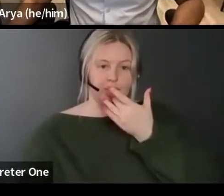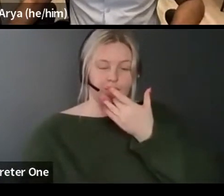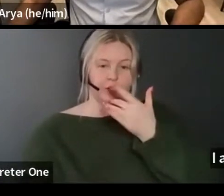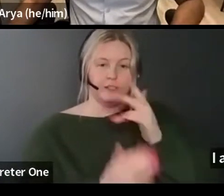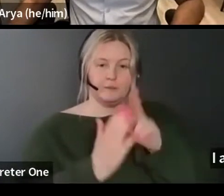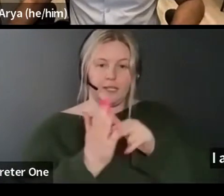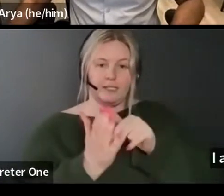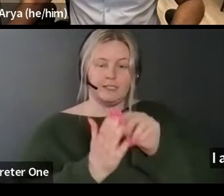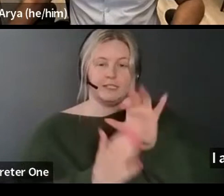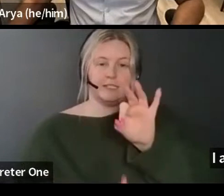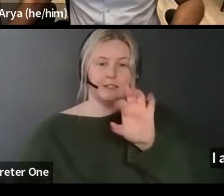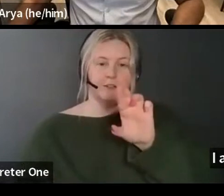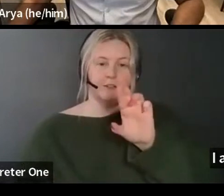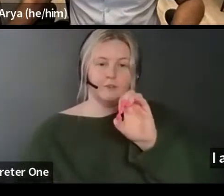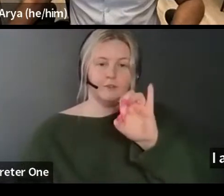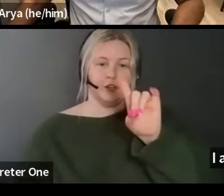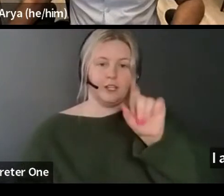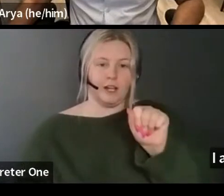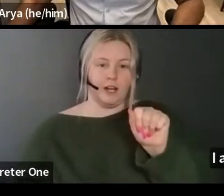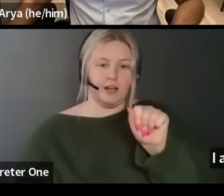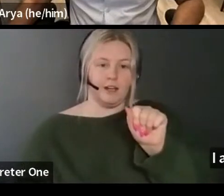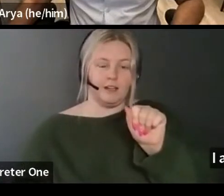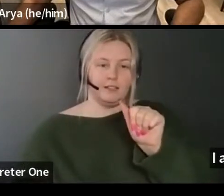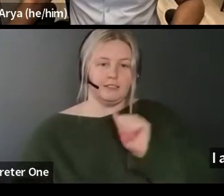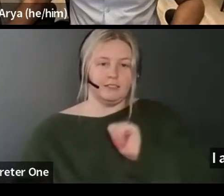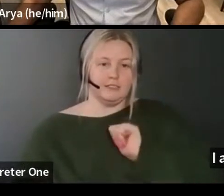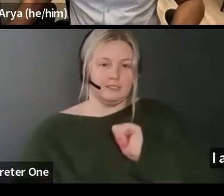loves their self-portraits, and so it's an